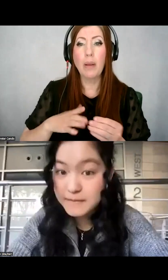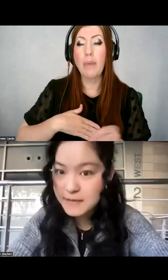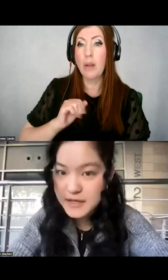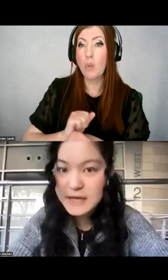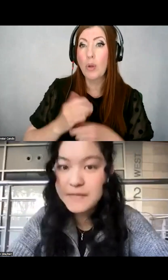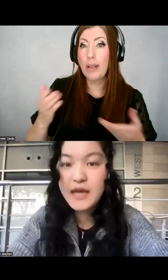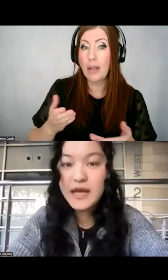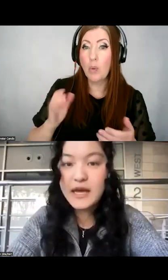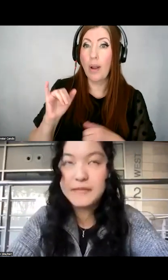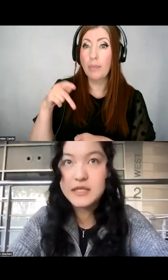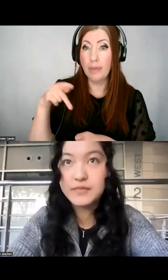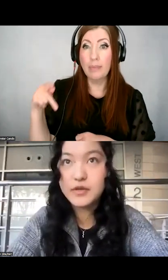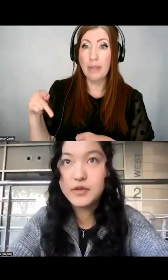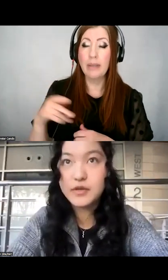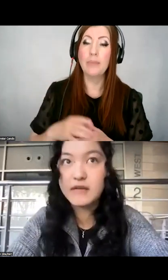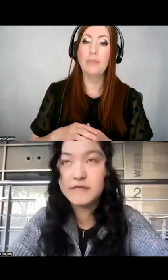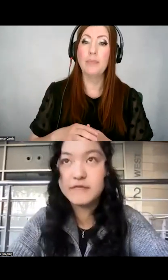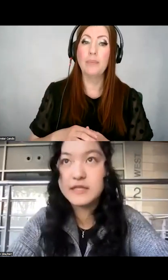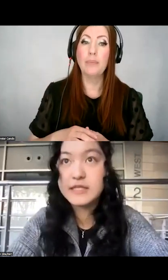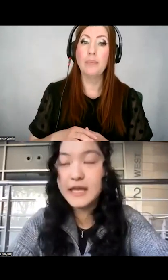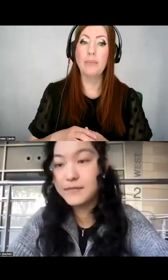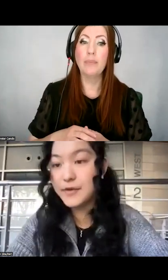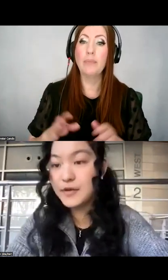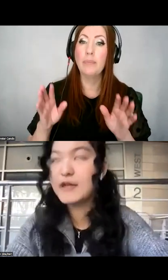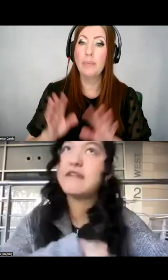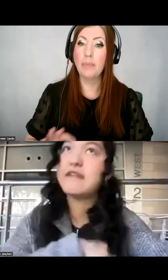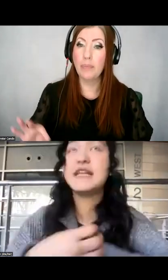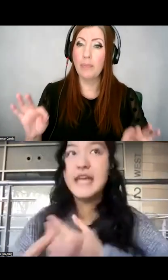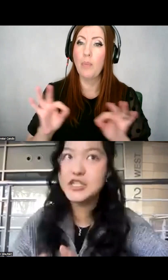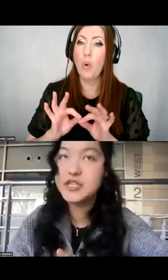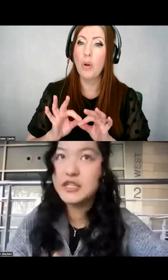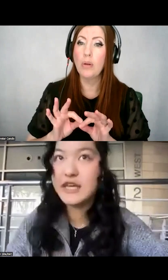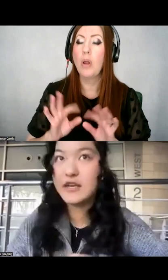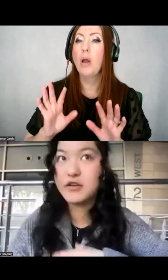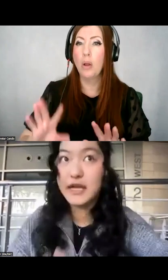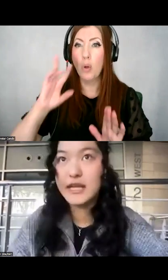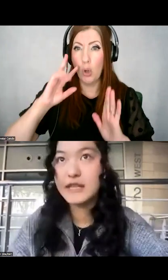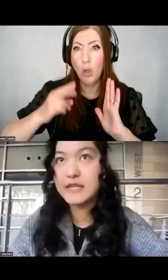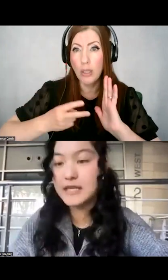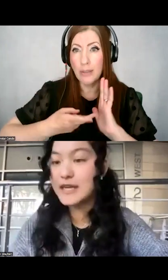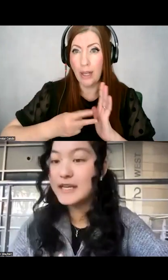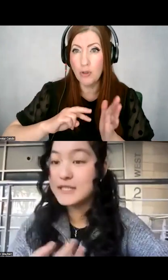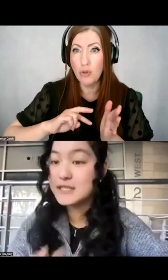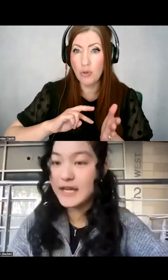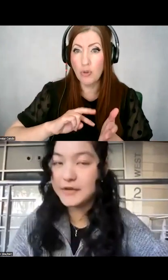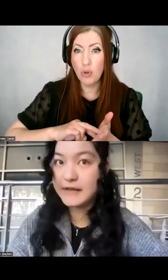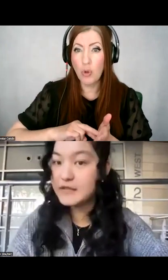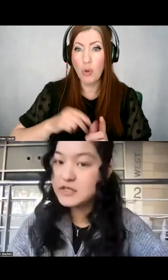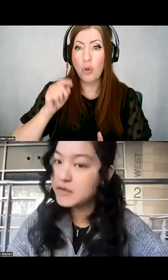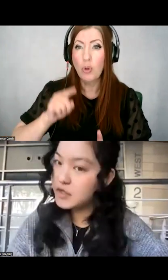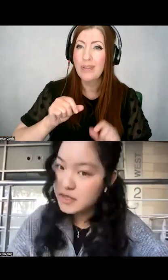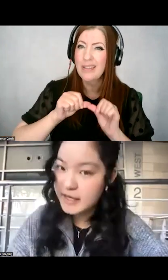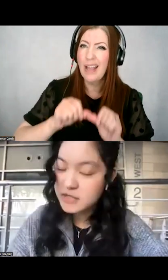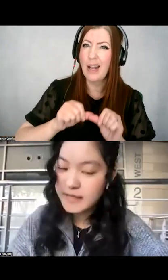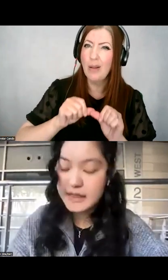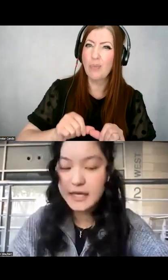at YPP, is the importance of sustainable or for intentionally creating these like sustainable